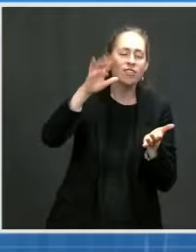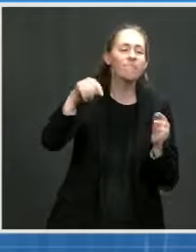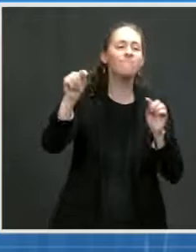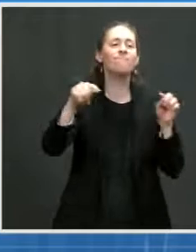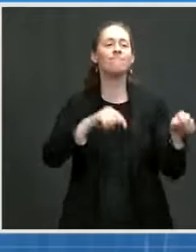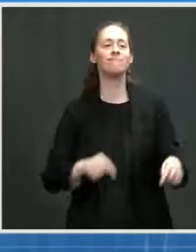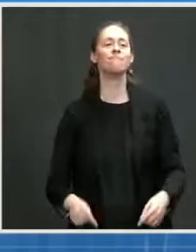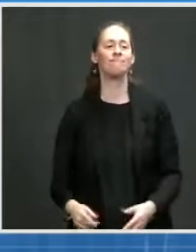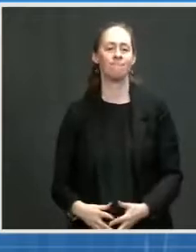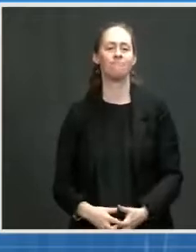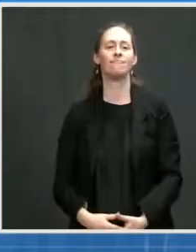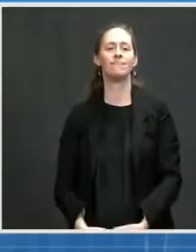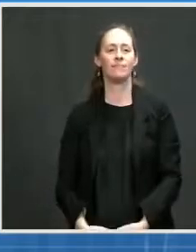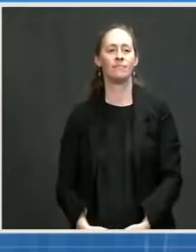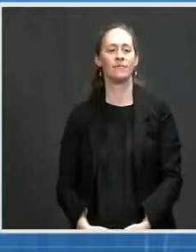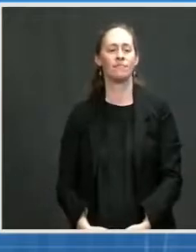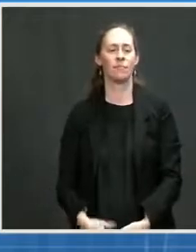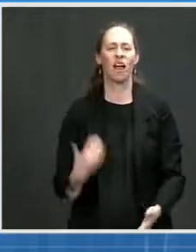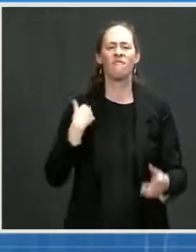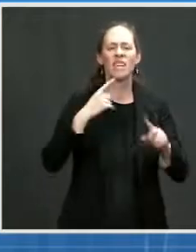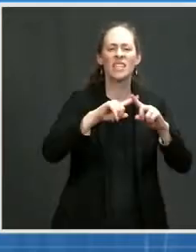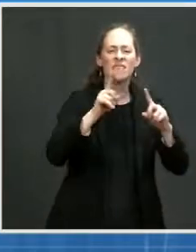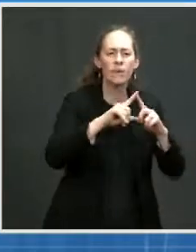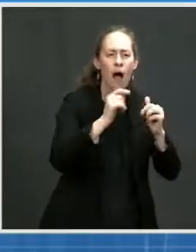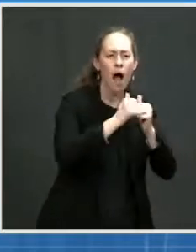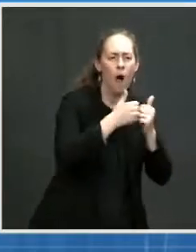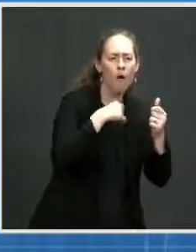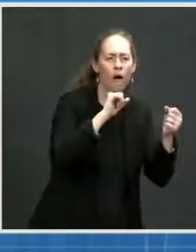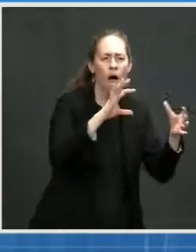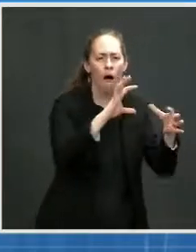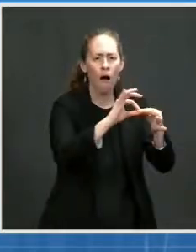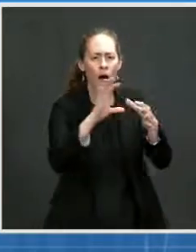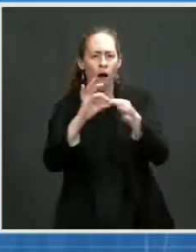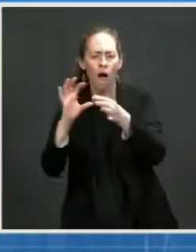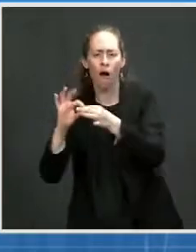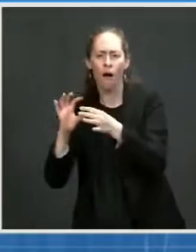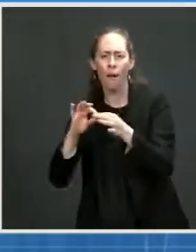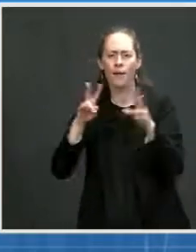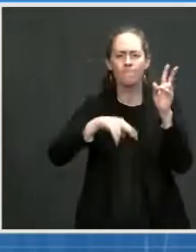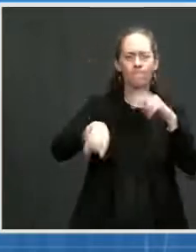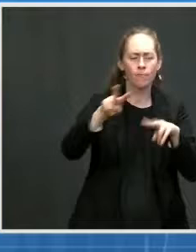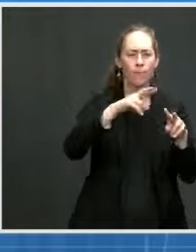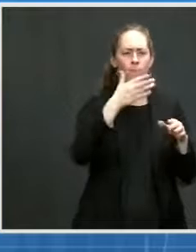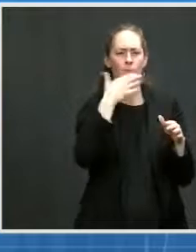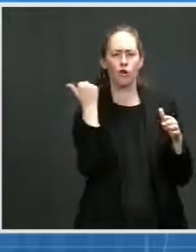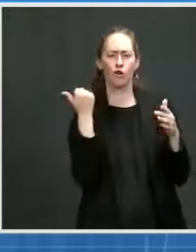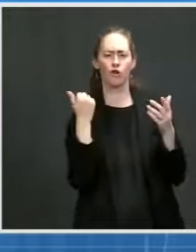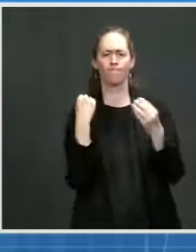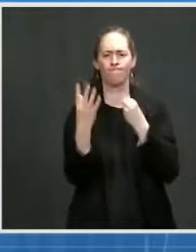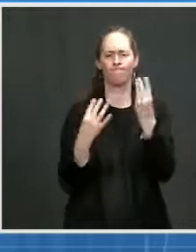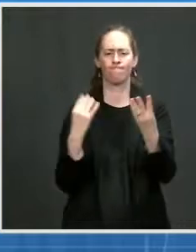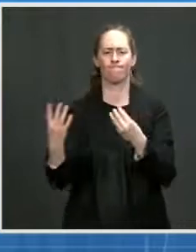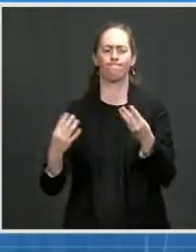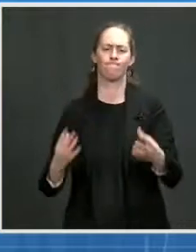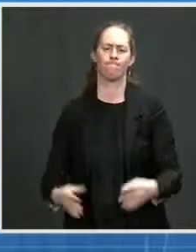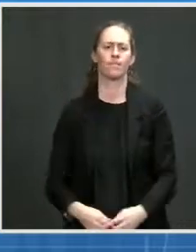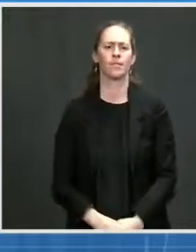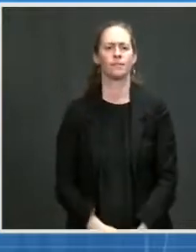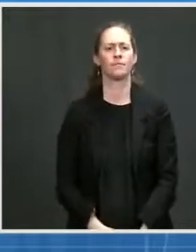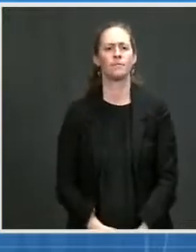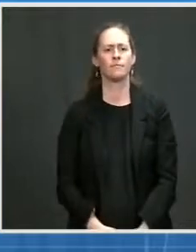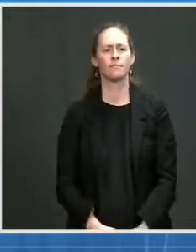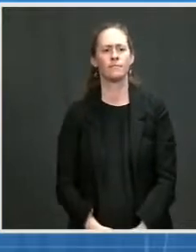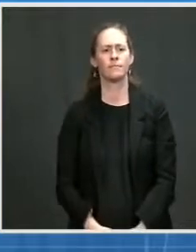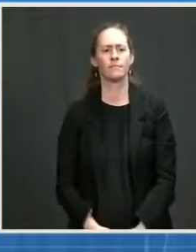disaggregated. So at the White House, we're continuing our stakeholder roundtables to make sure these voices are elevated and represented in order